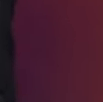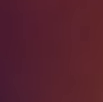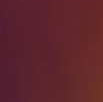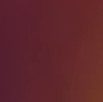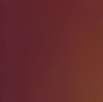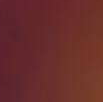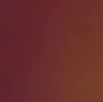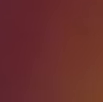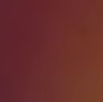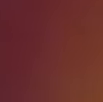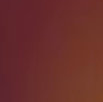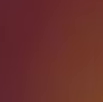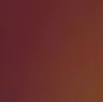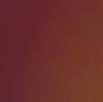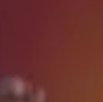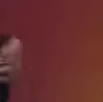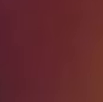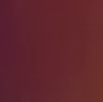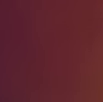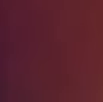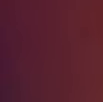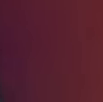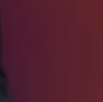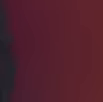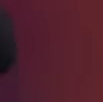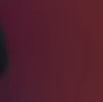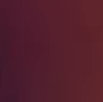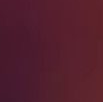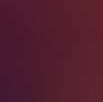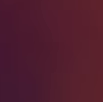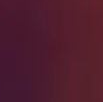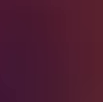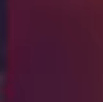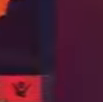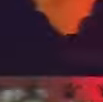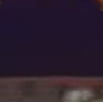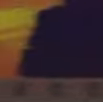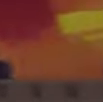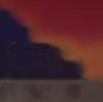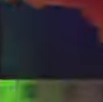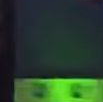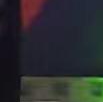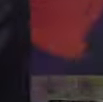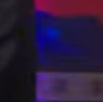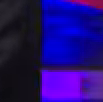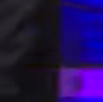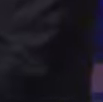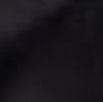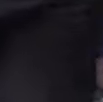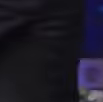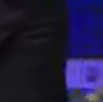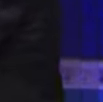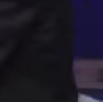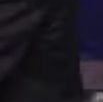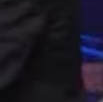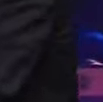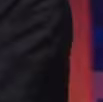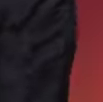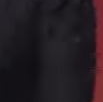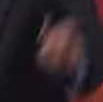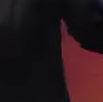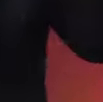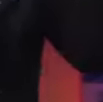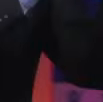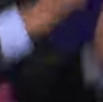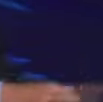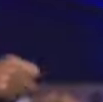and let the world be lost? Jesus said to his disciples, go you therefore and teach all nations, baptizing